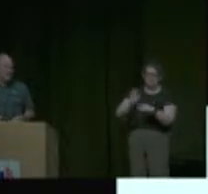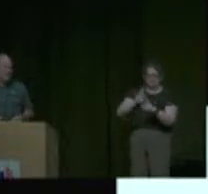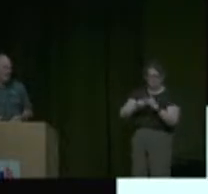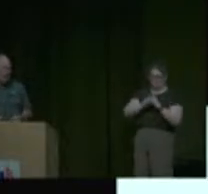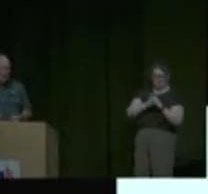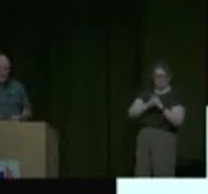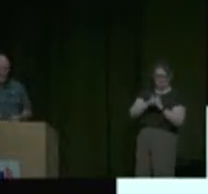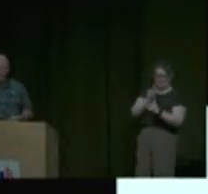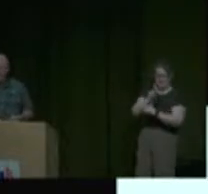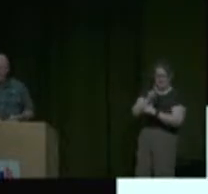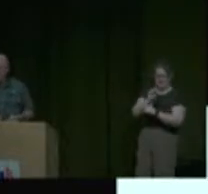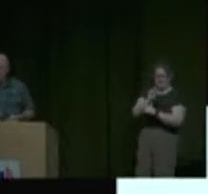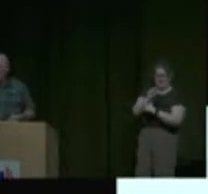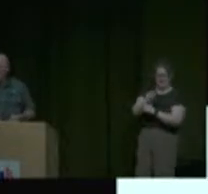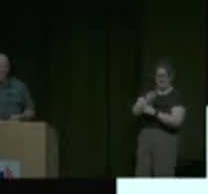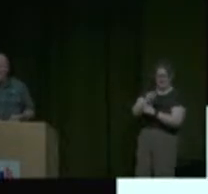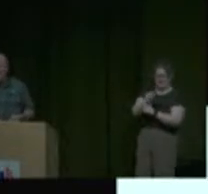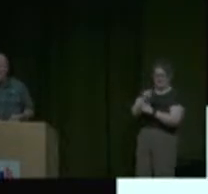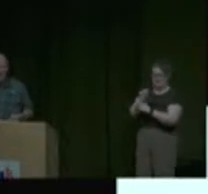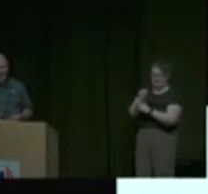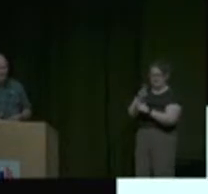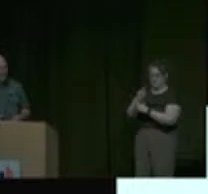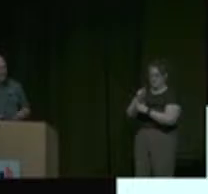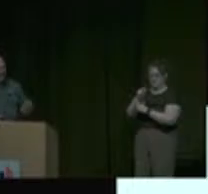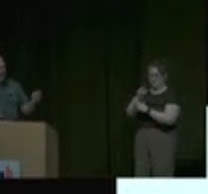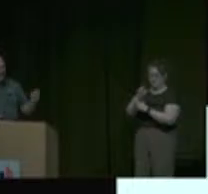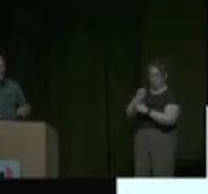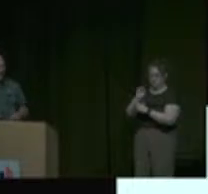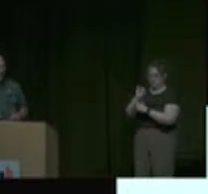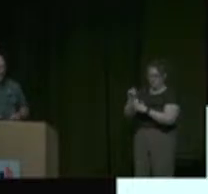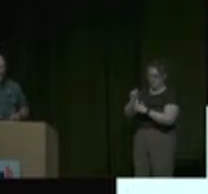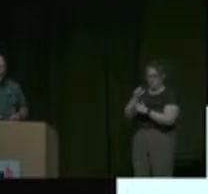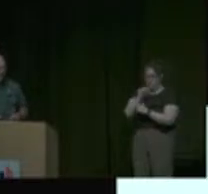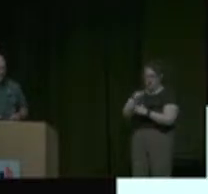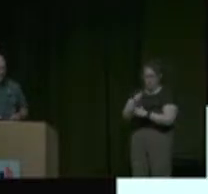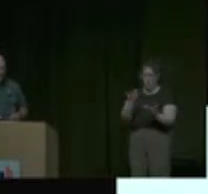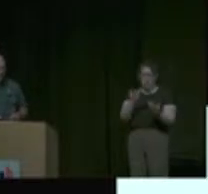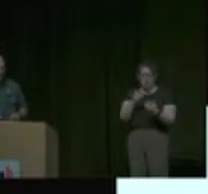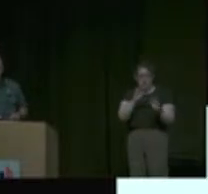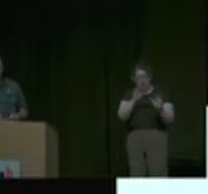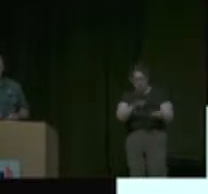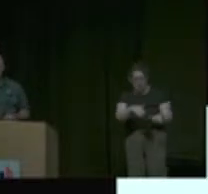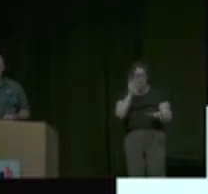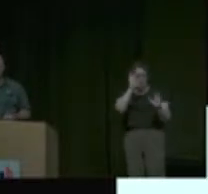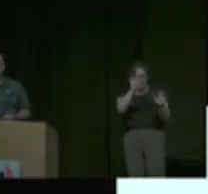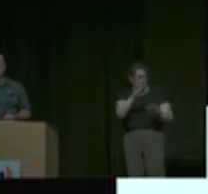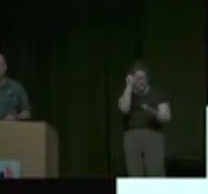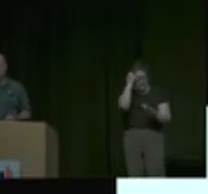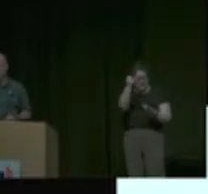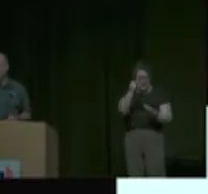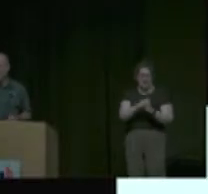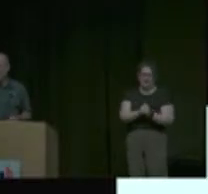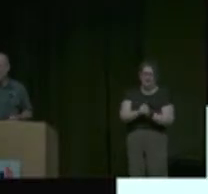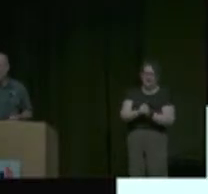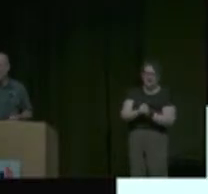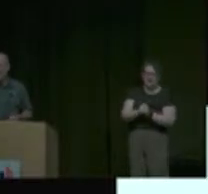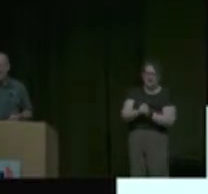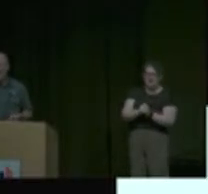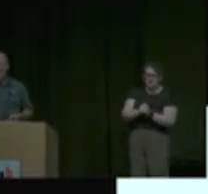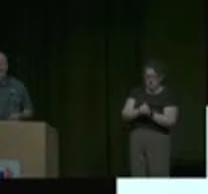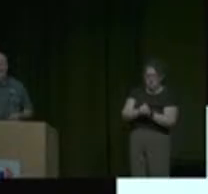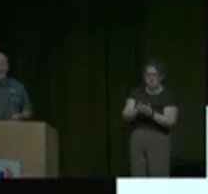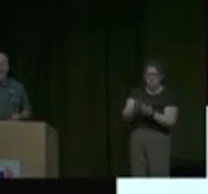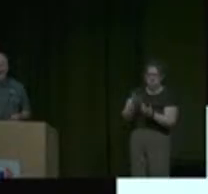Monroe Falls, it was not 100%, hey, that's a great idea. let's just say it might have been at some point